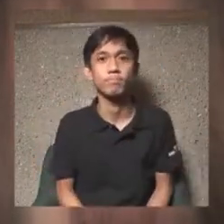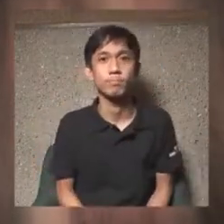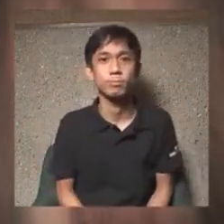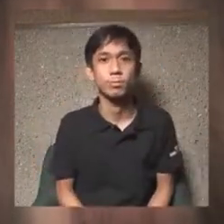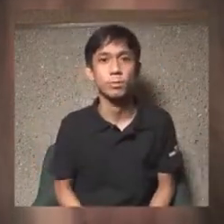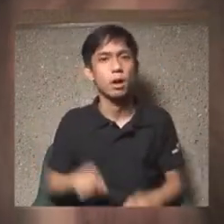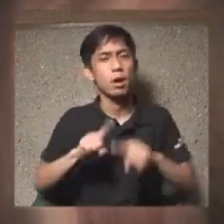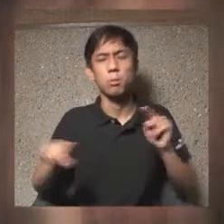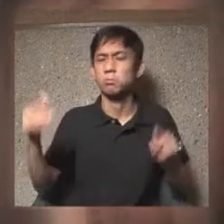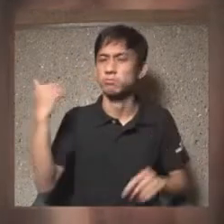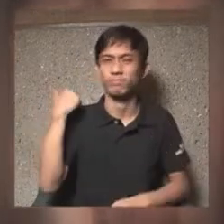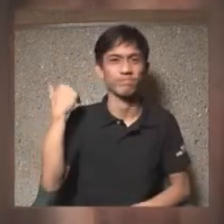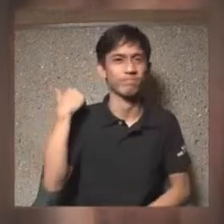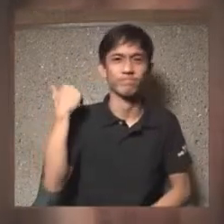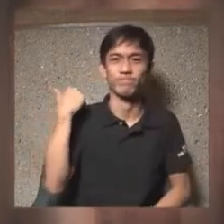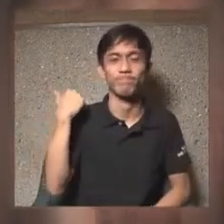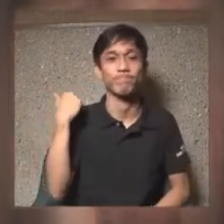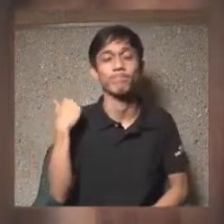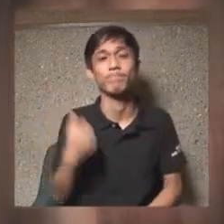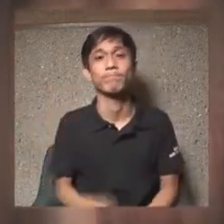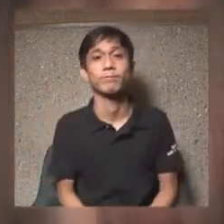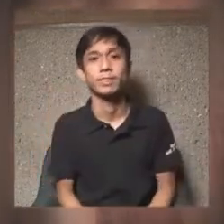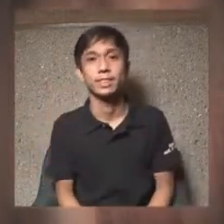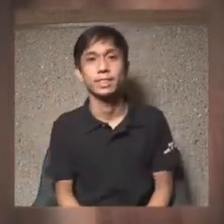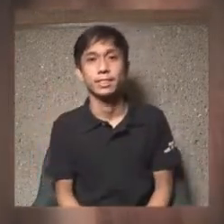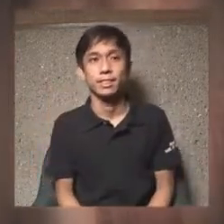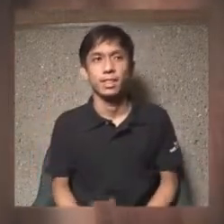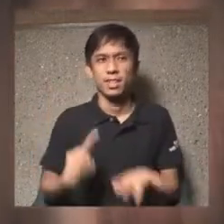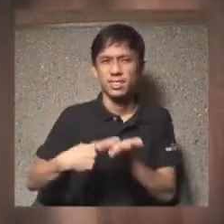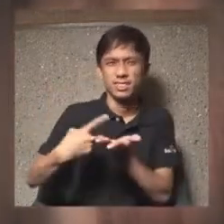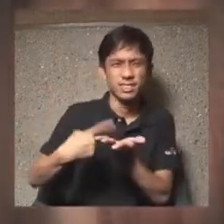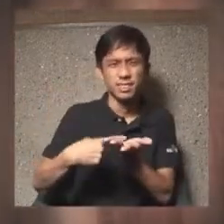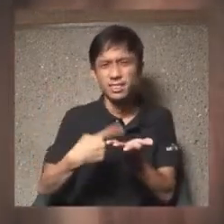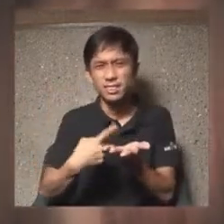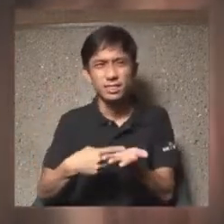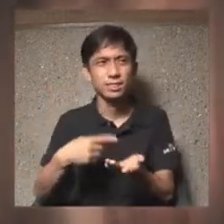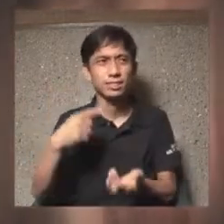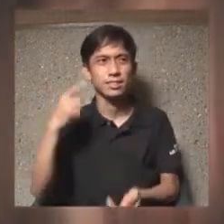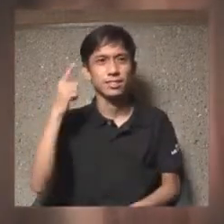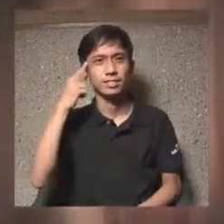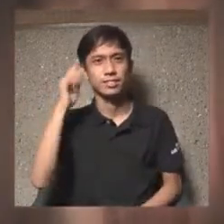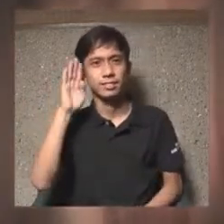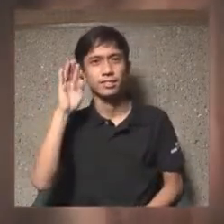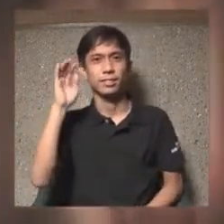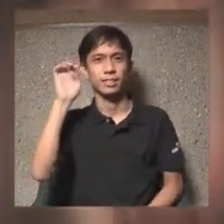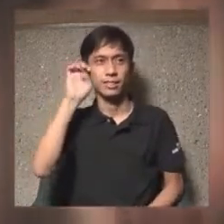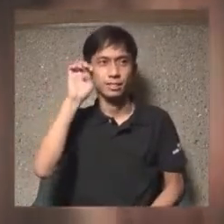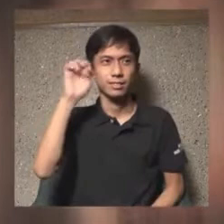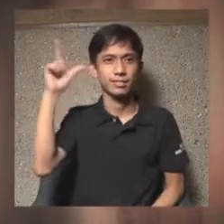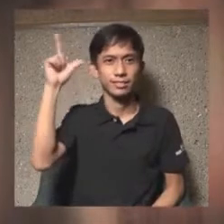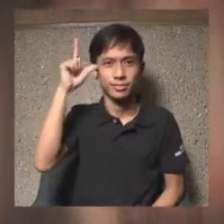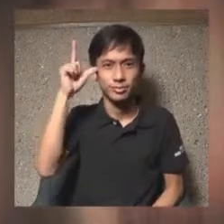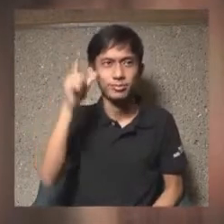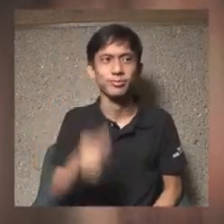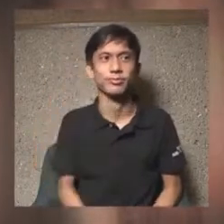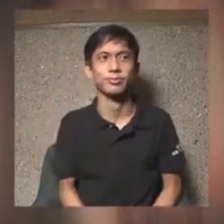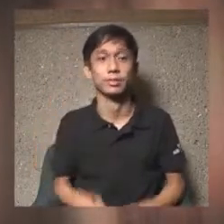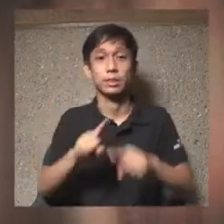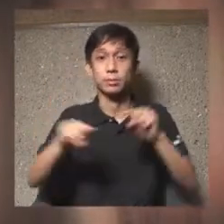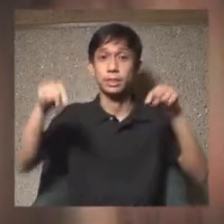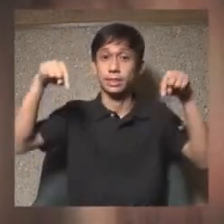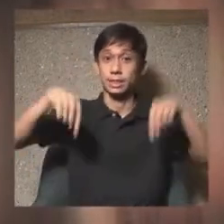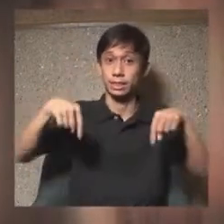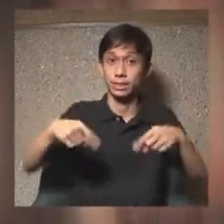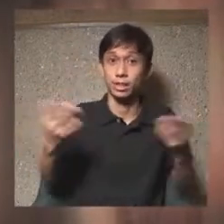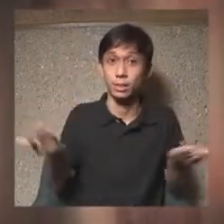We were talking about Jacob with Esau, Jacob with Laban. But today, here, Jacob